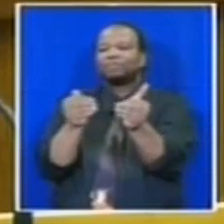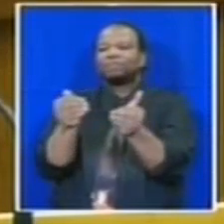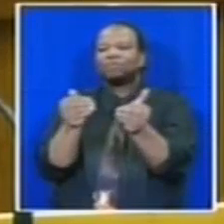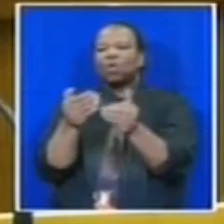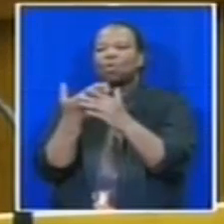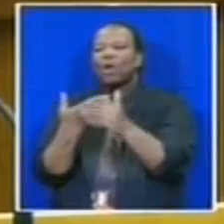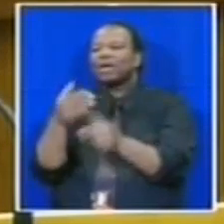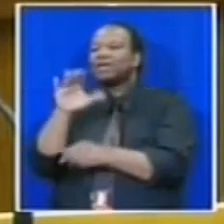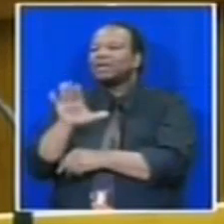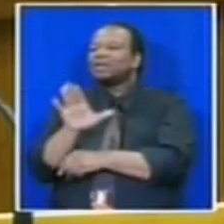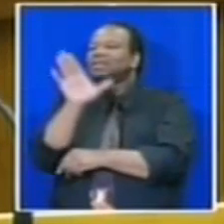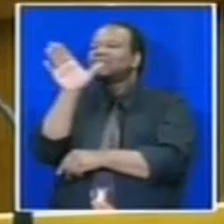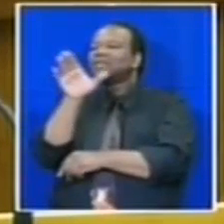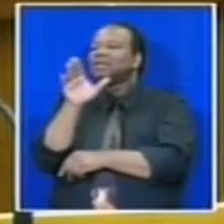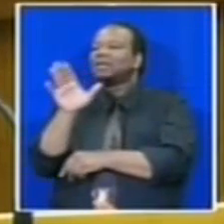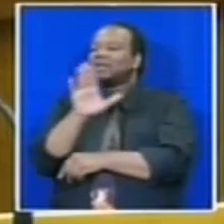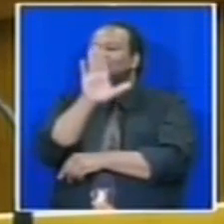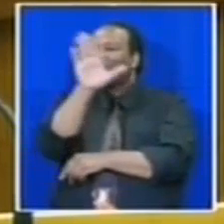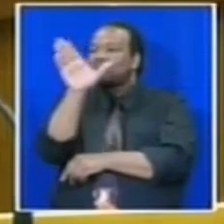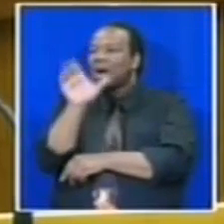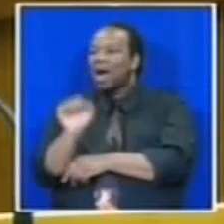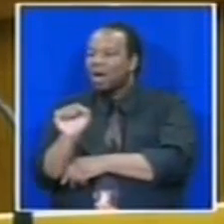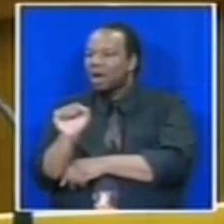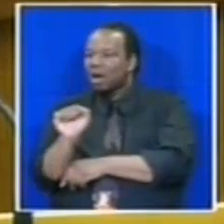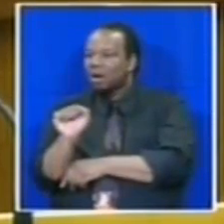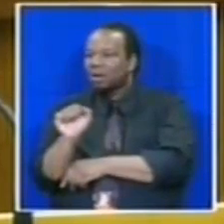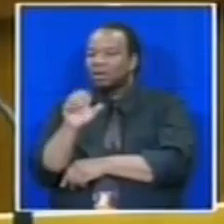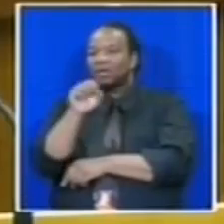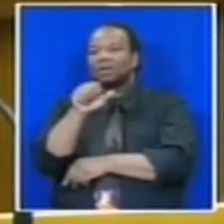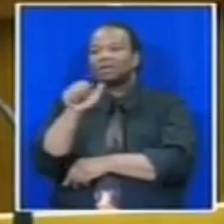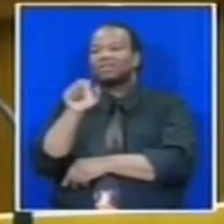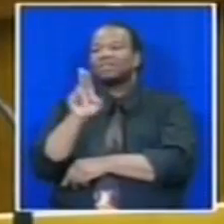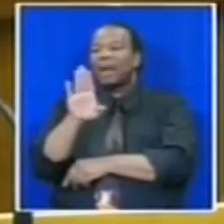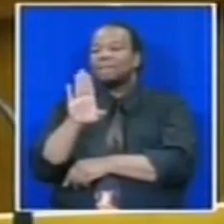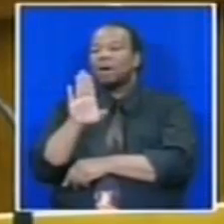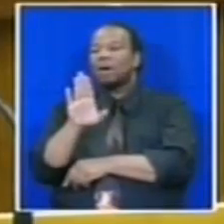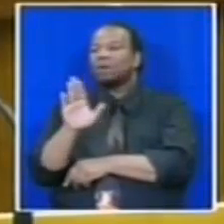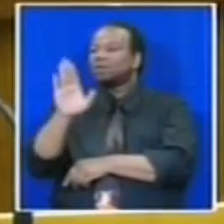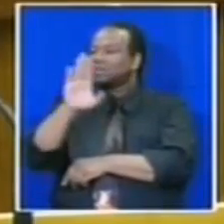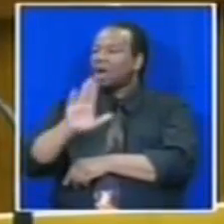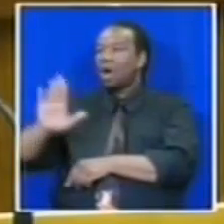Africa by the Global Markets publication. This is quite an achievement for the Treasury officials.